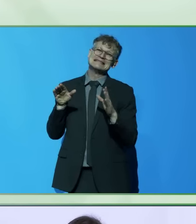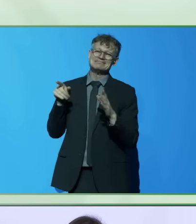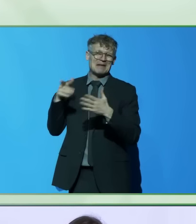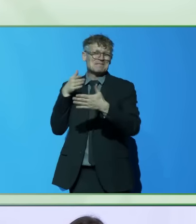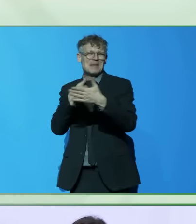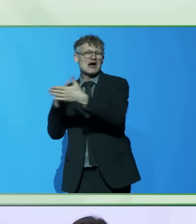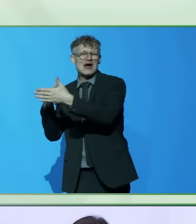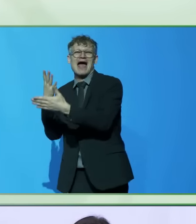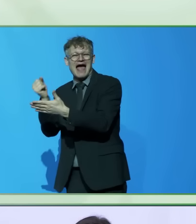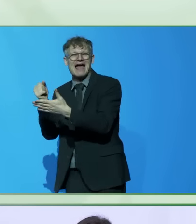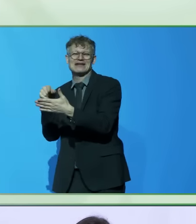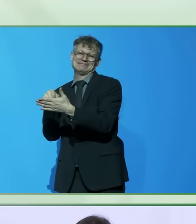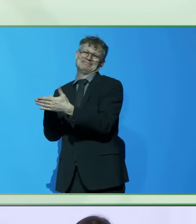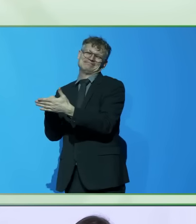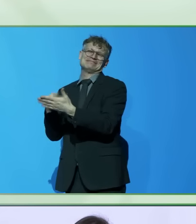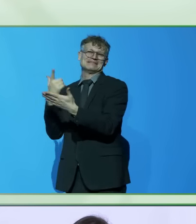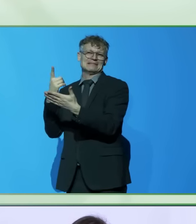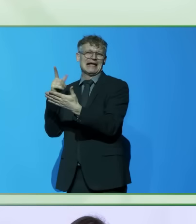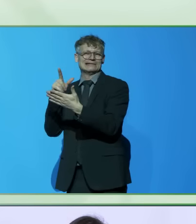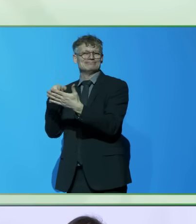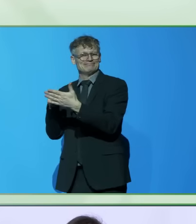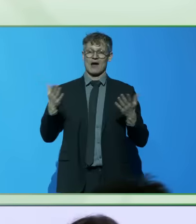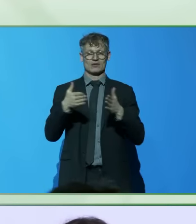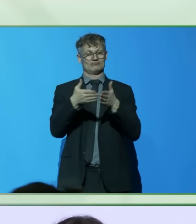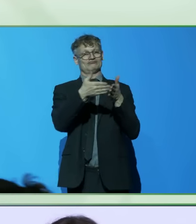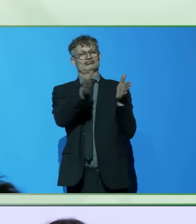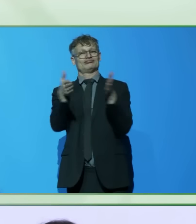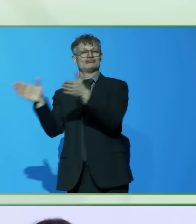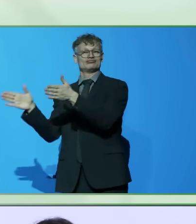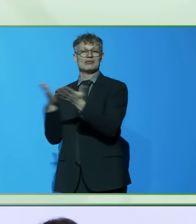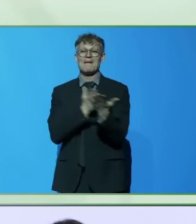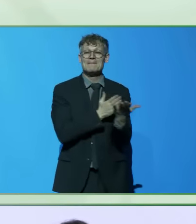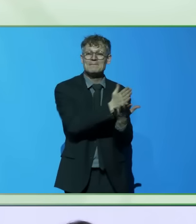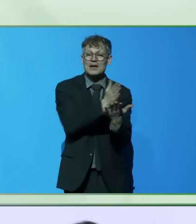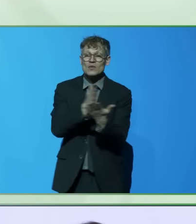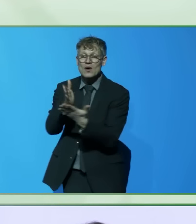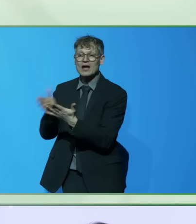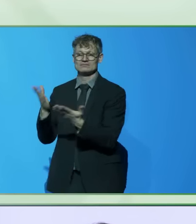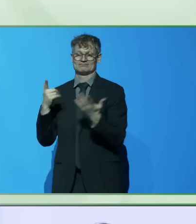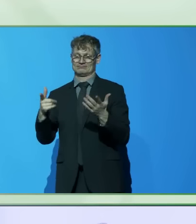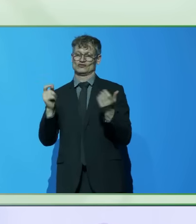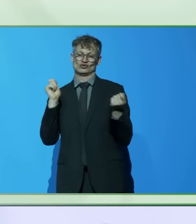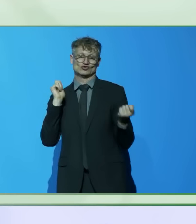And if we in this room are not creating the pathways for disabled people,